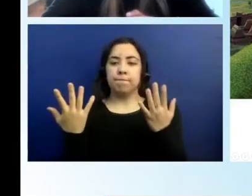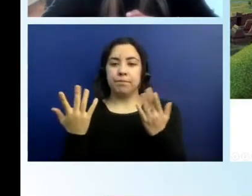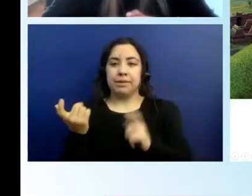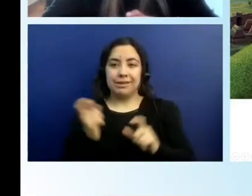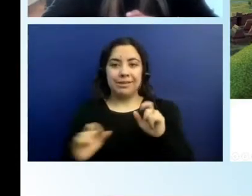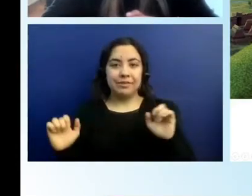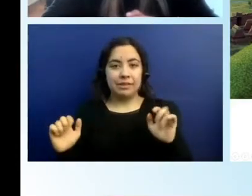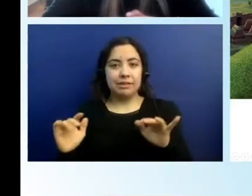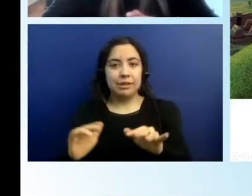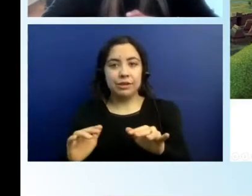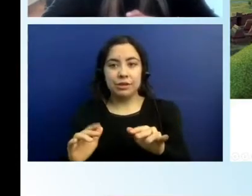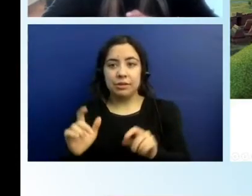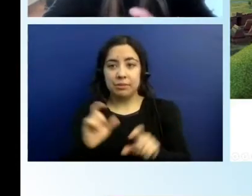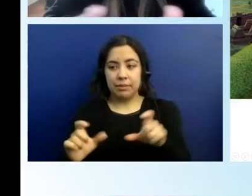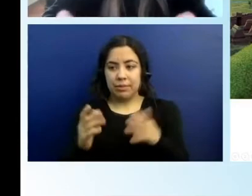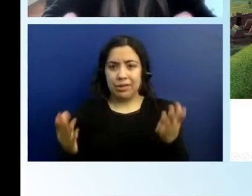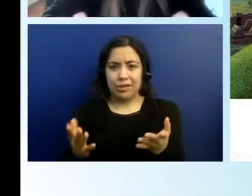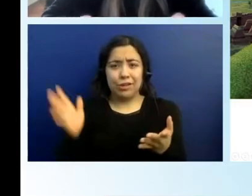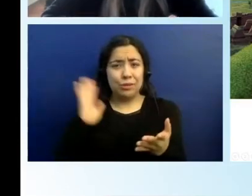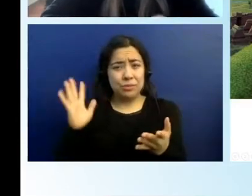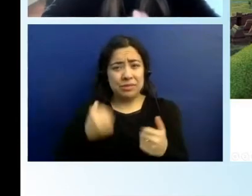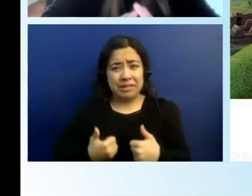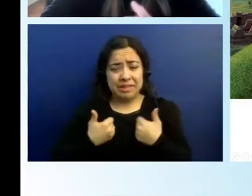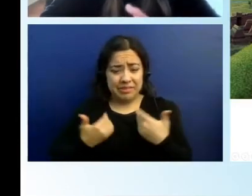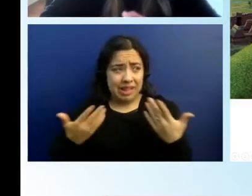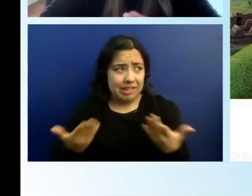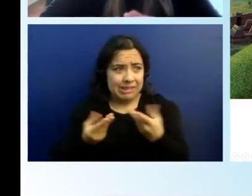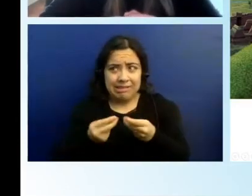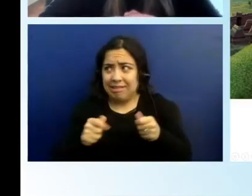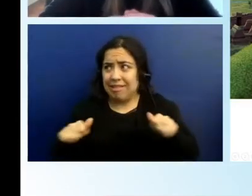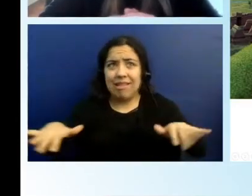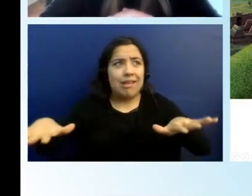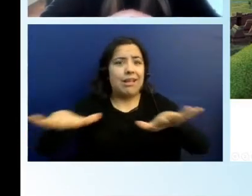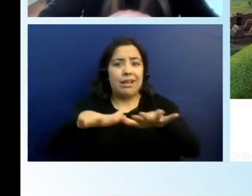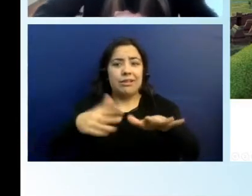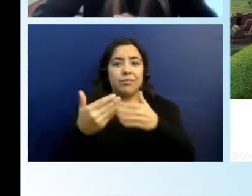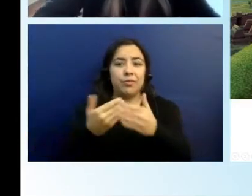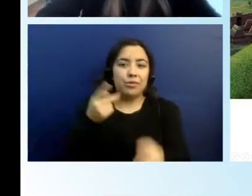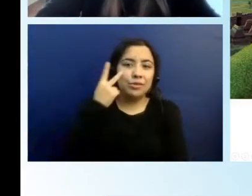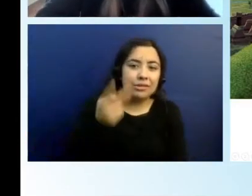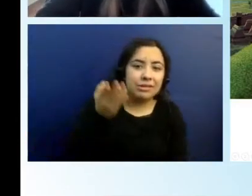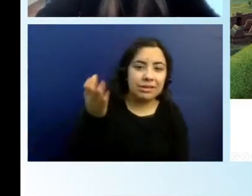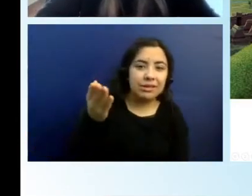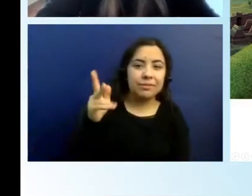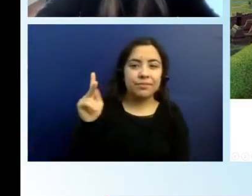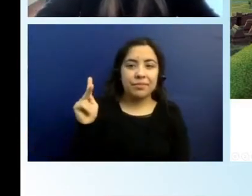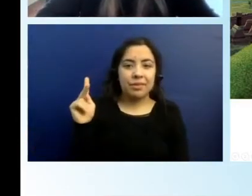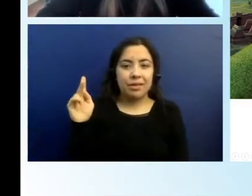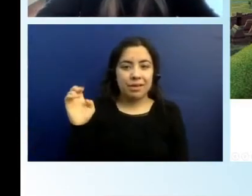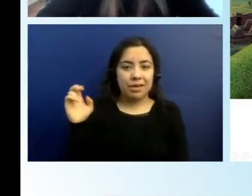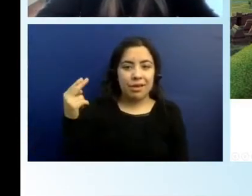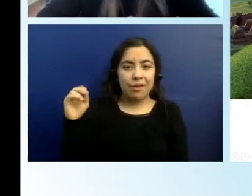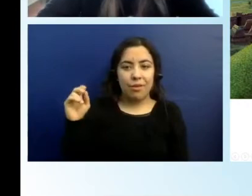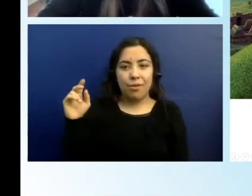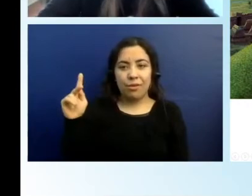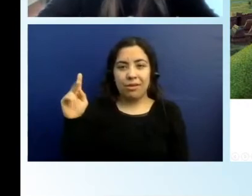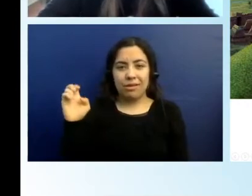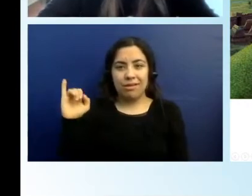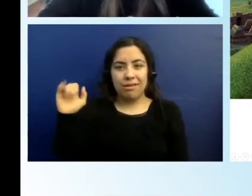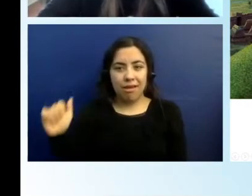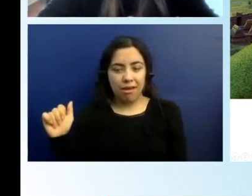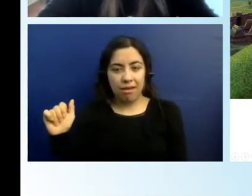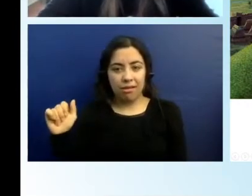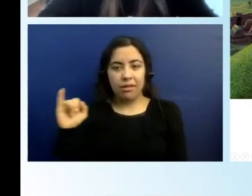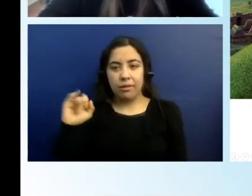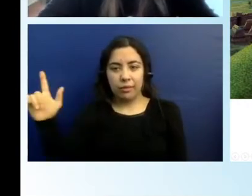this land. Here before you, you see Cahokia, Illinois. You know, at its time,